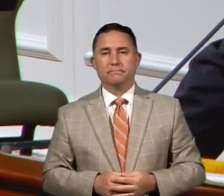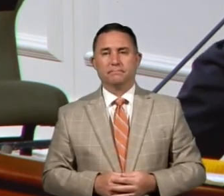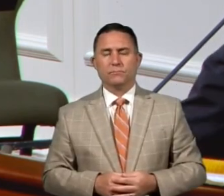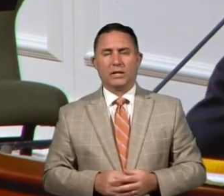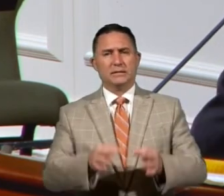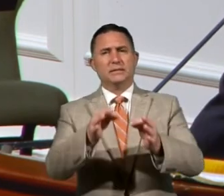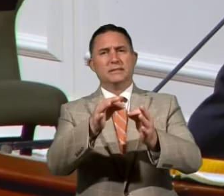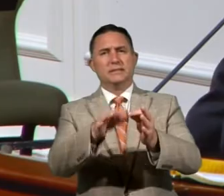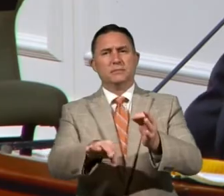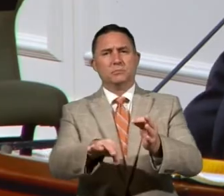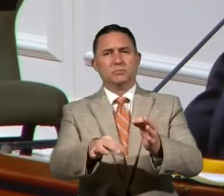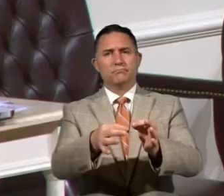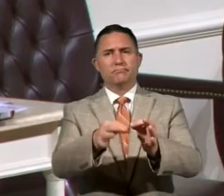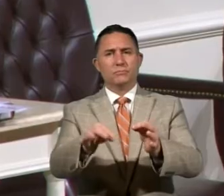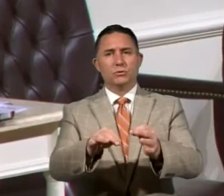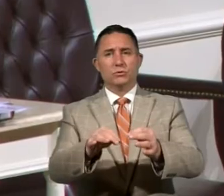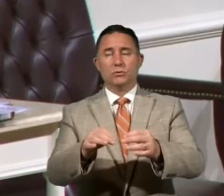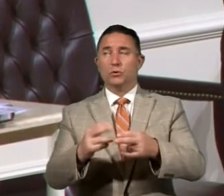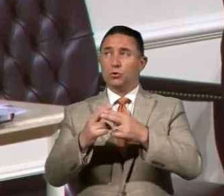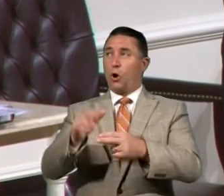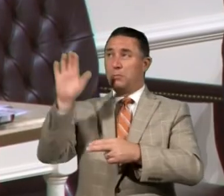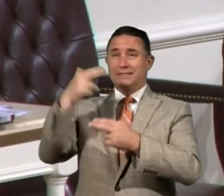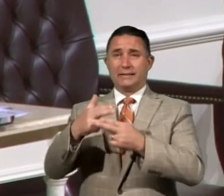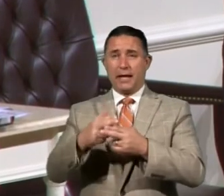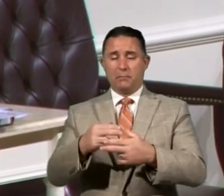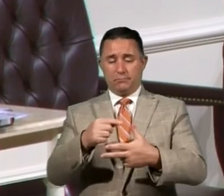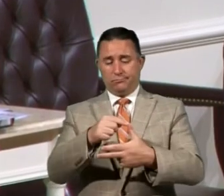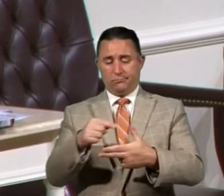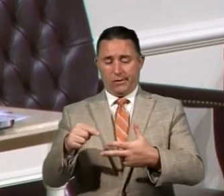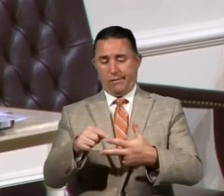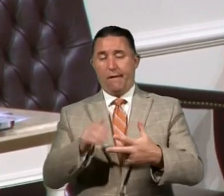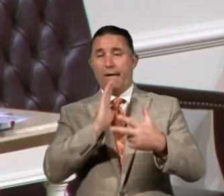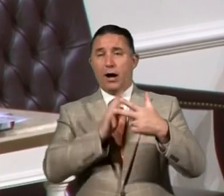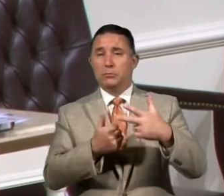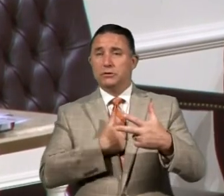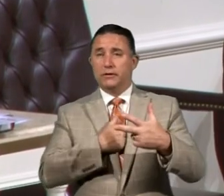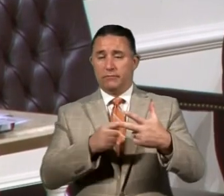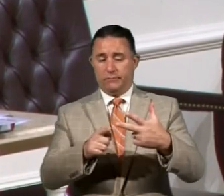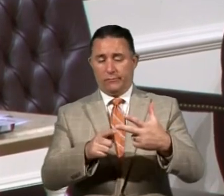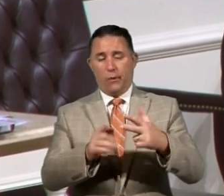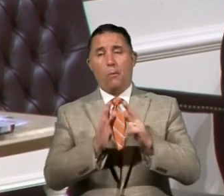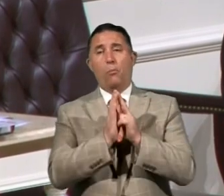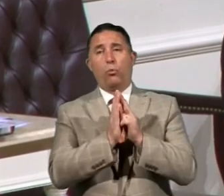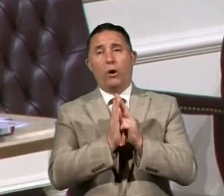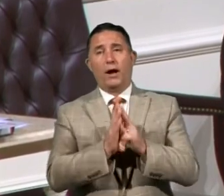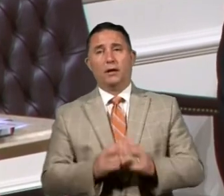Such simple things. Called by his name, humble ourselves, and pray.